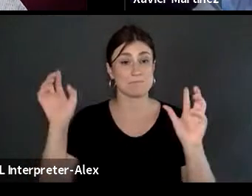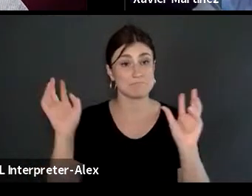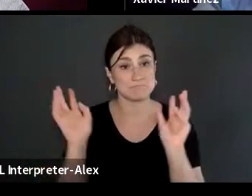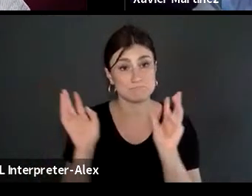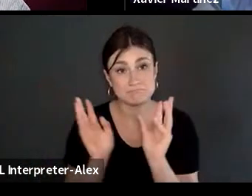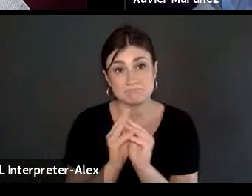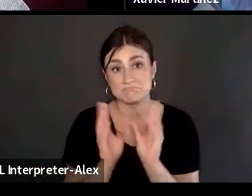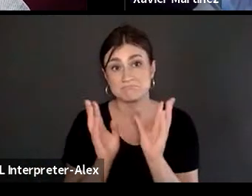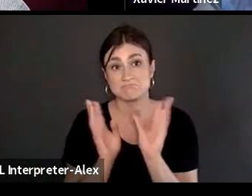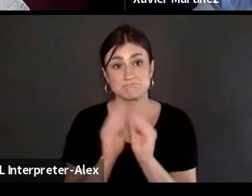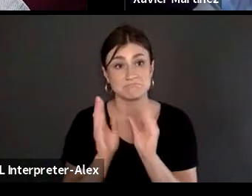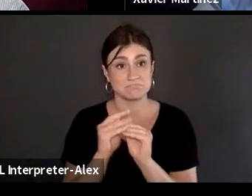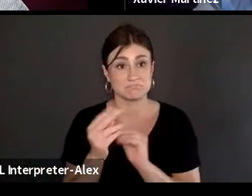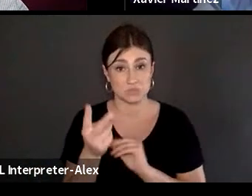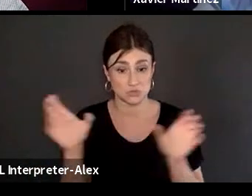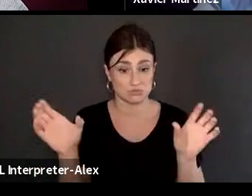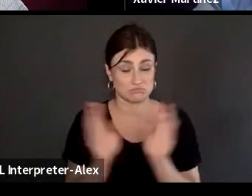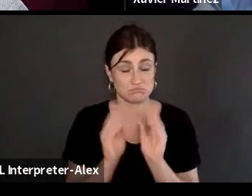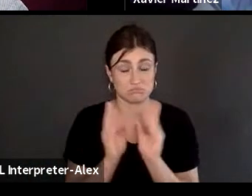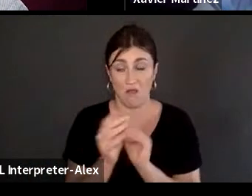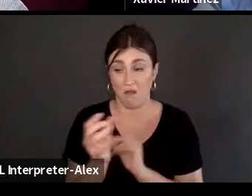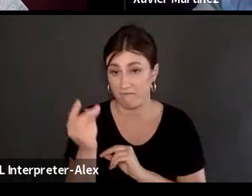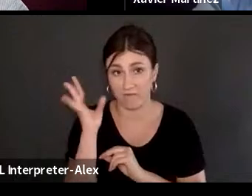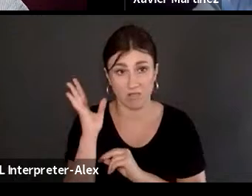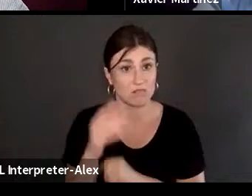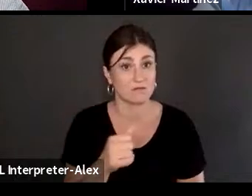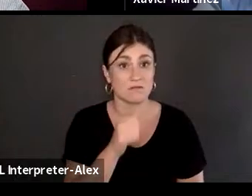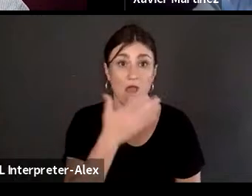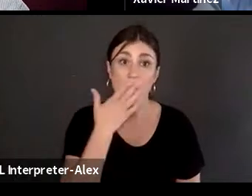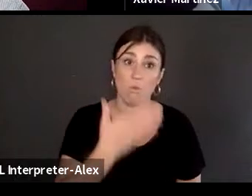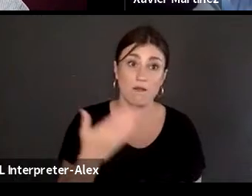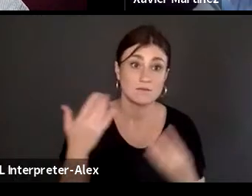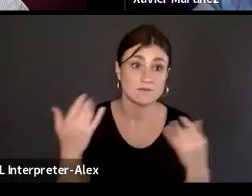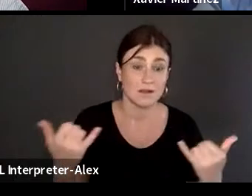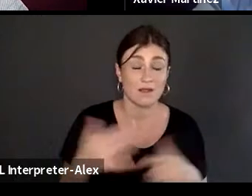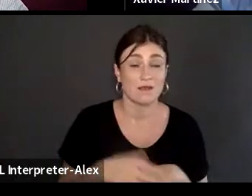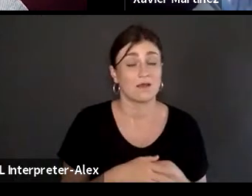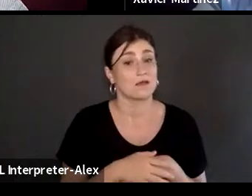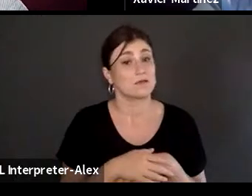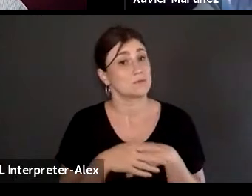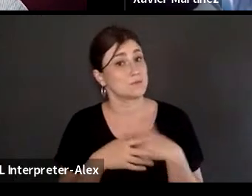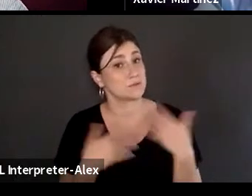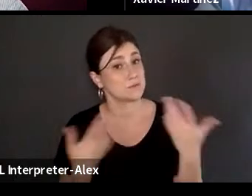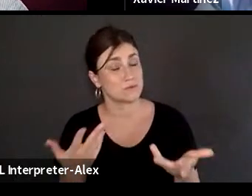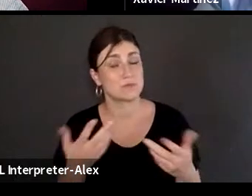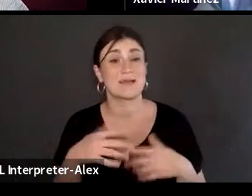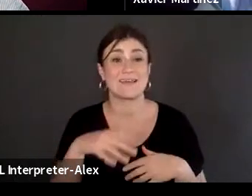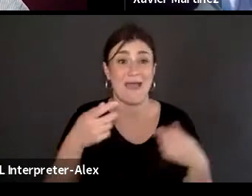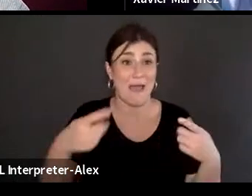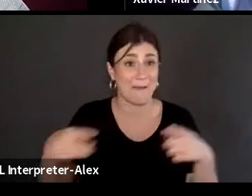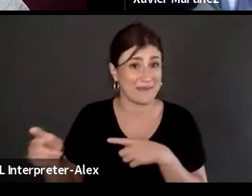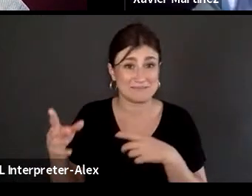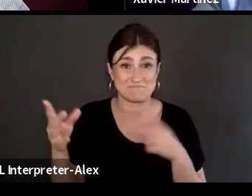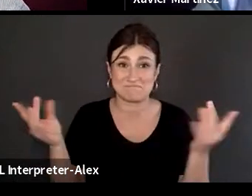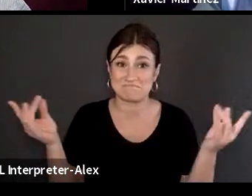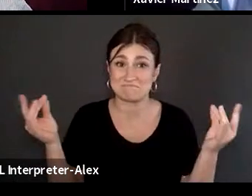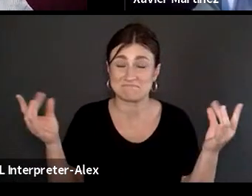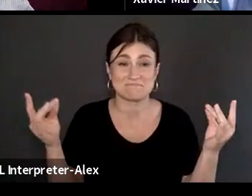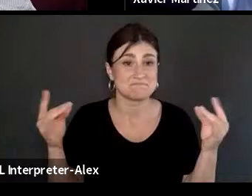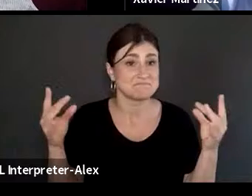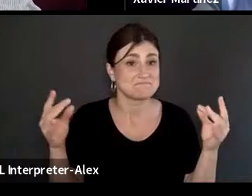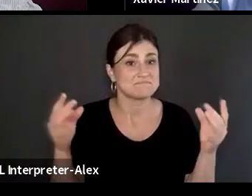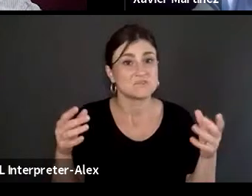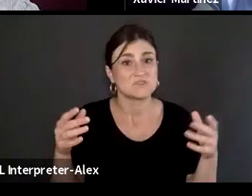commissioner to the city of Espanola. None of the commissioners that are on board right now were not a part of this. I think in the council, Councillor